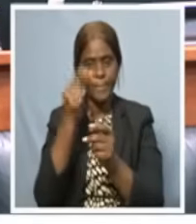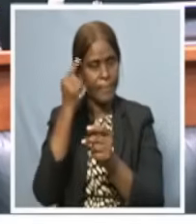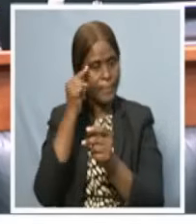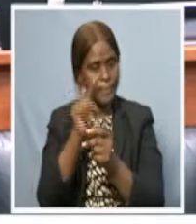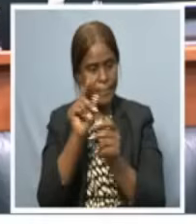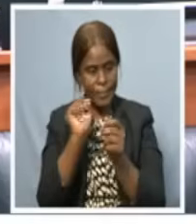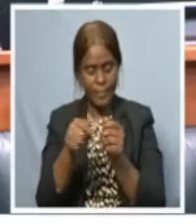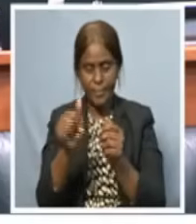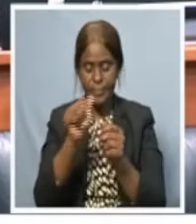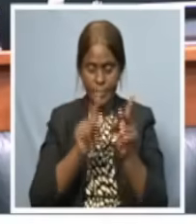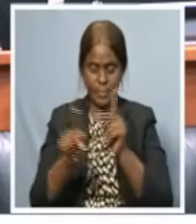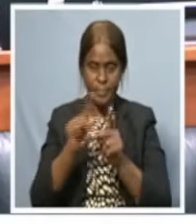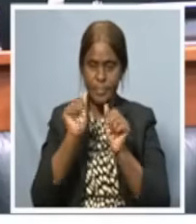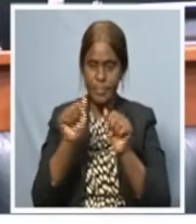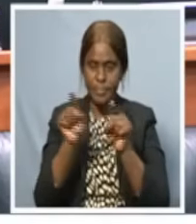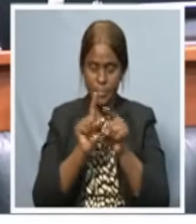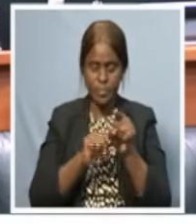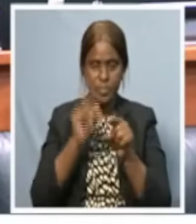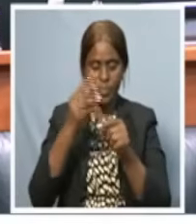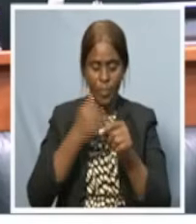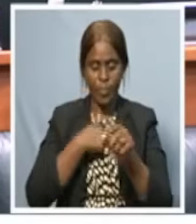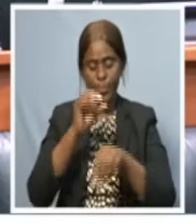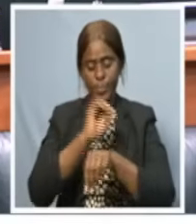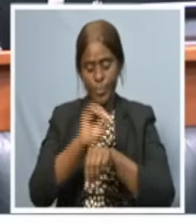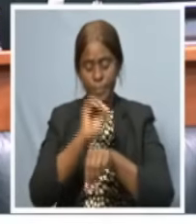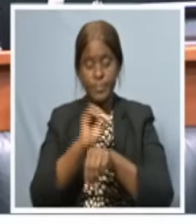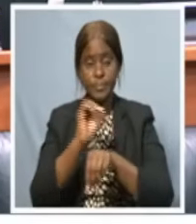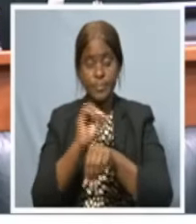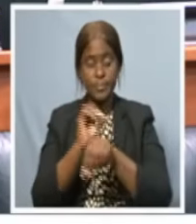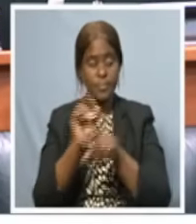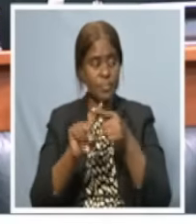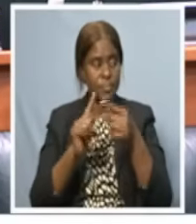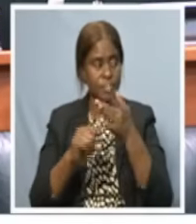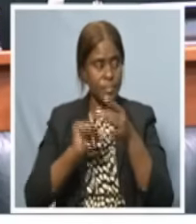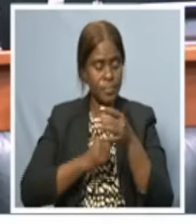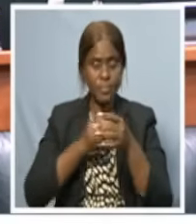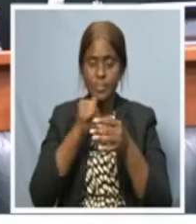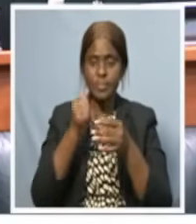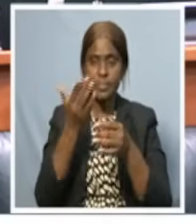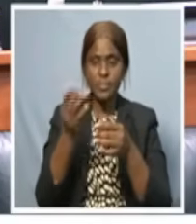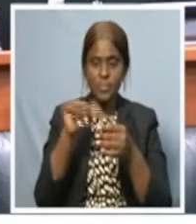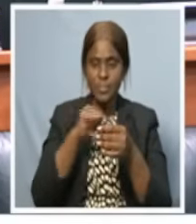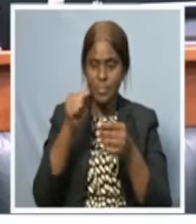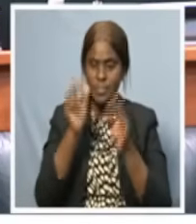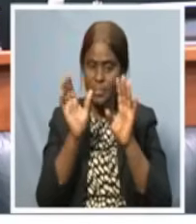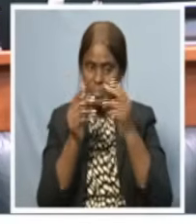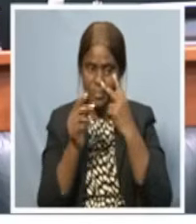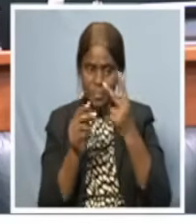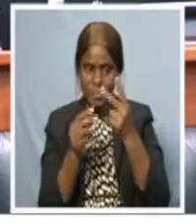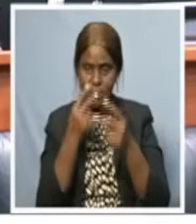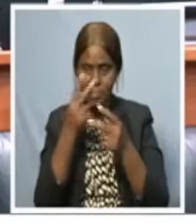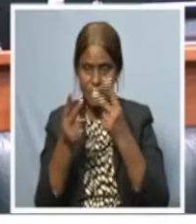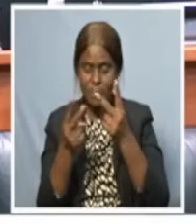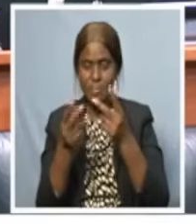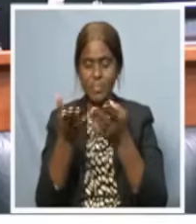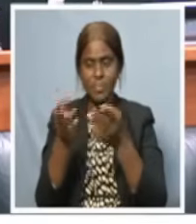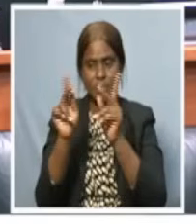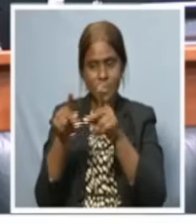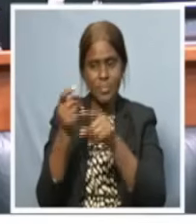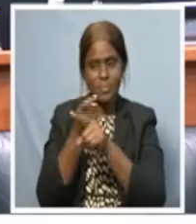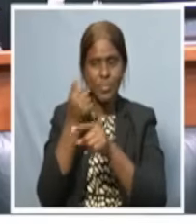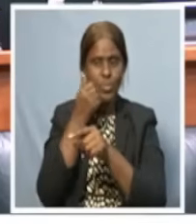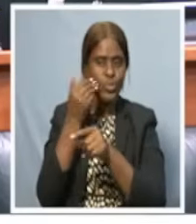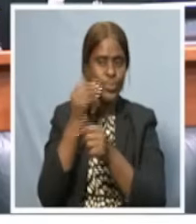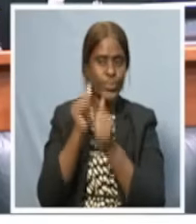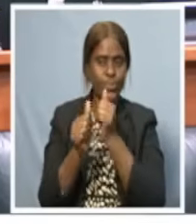think members of the public will have the opportunity. Because we are not looking at where is this person